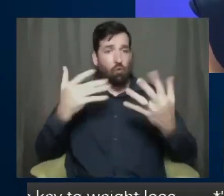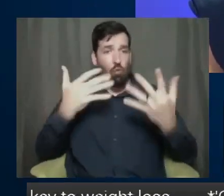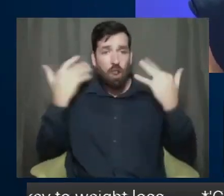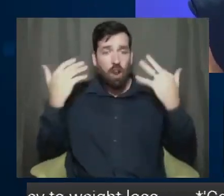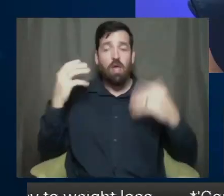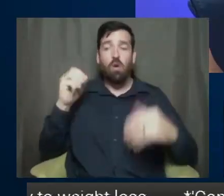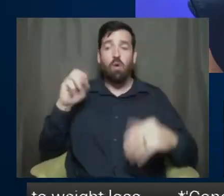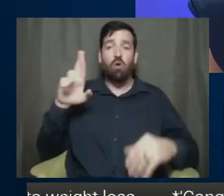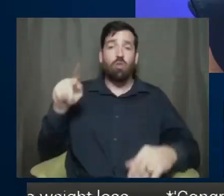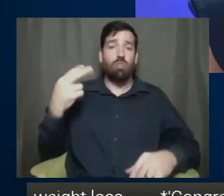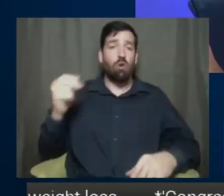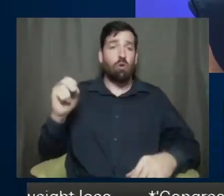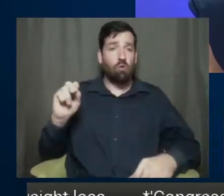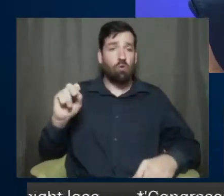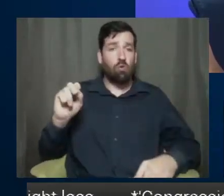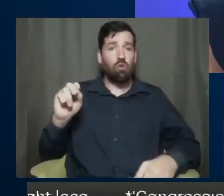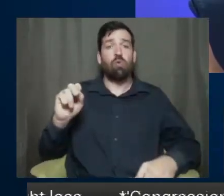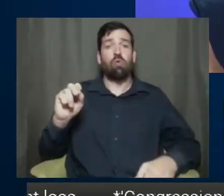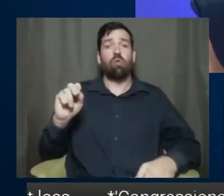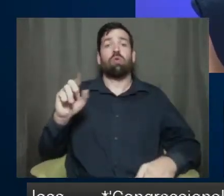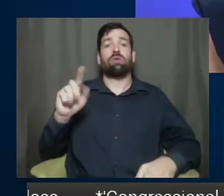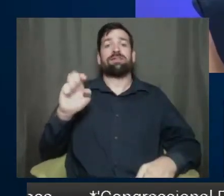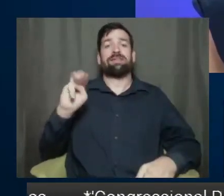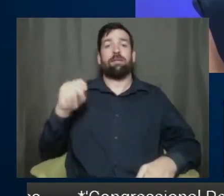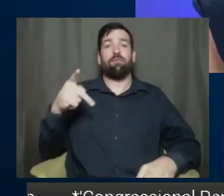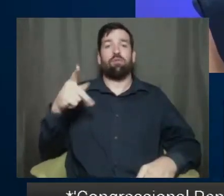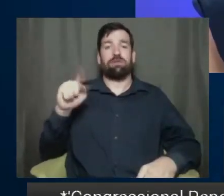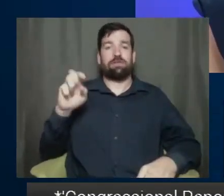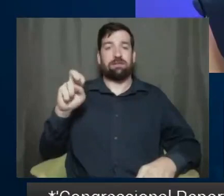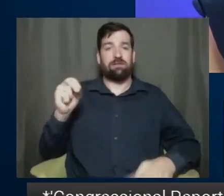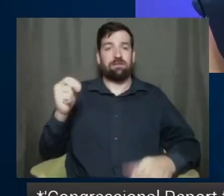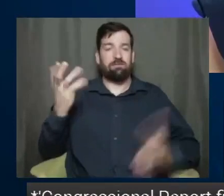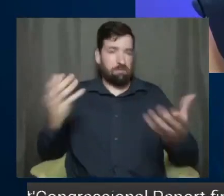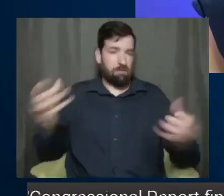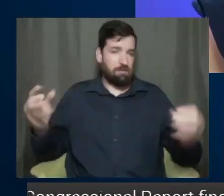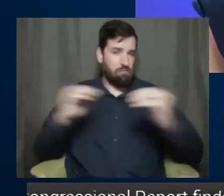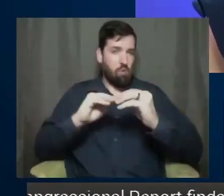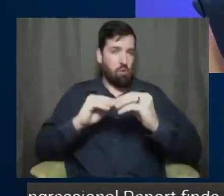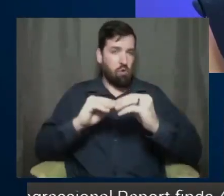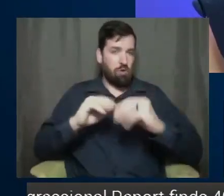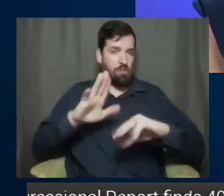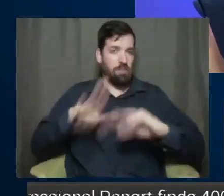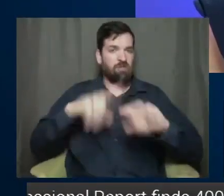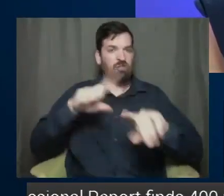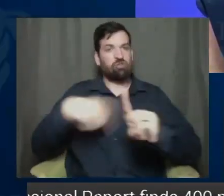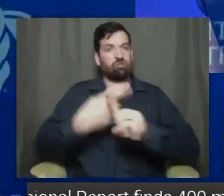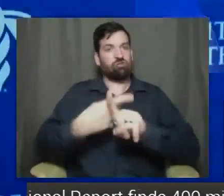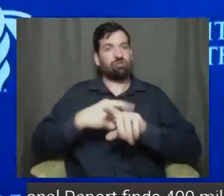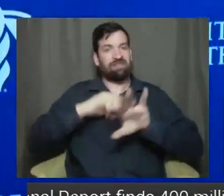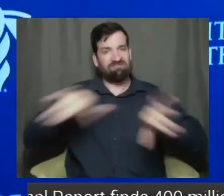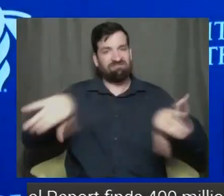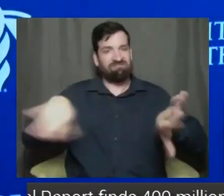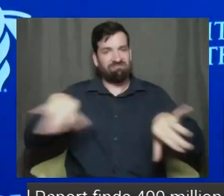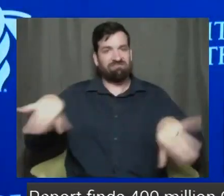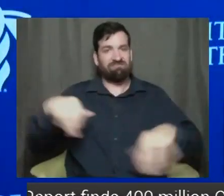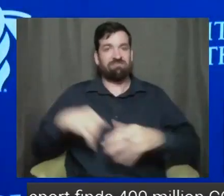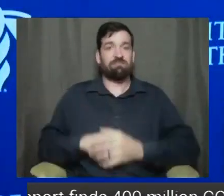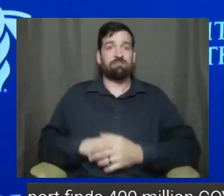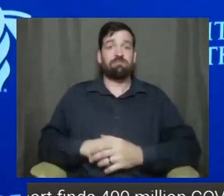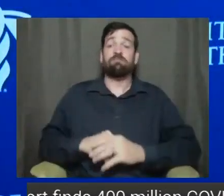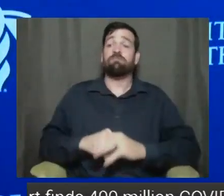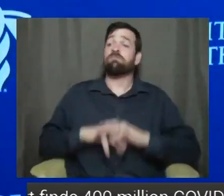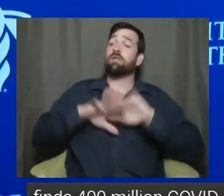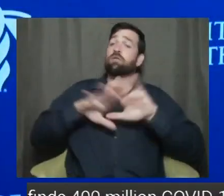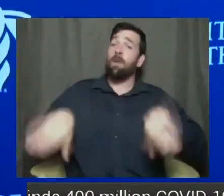Templeton explains why you may need to do a little bit more than just be in the pool to stay fit this summer. Swimming is a